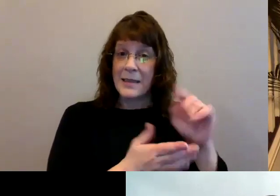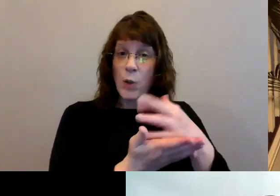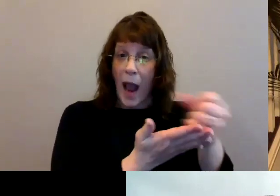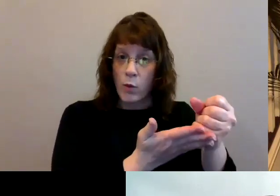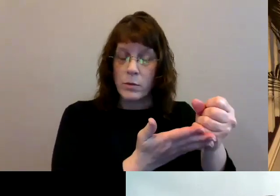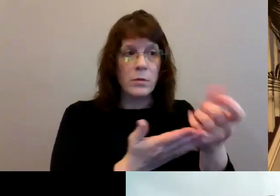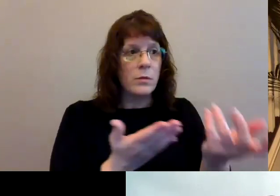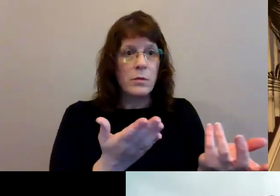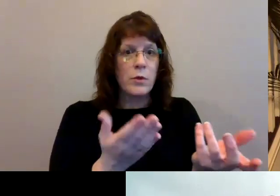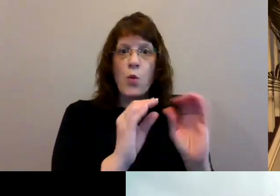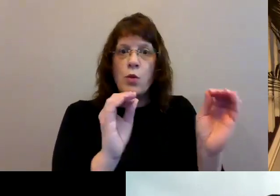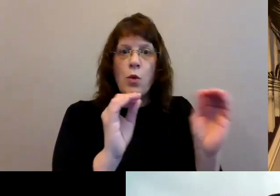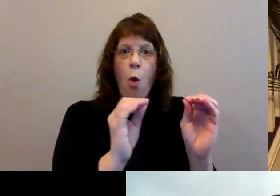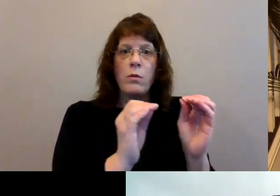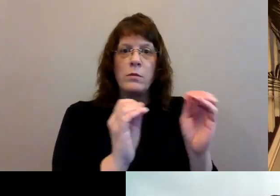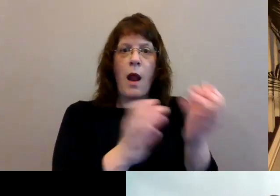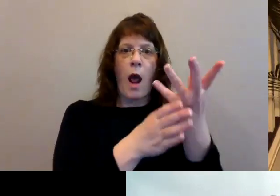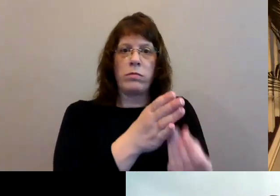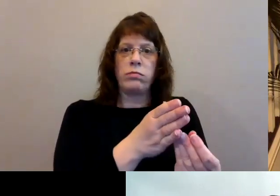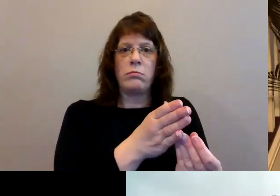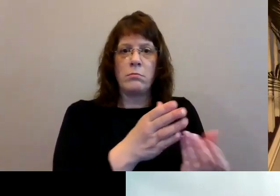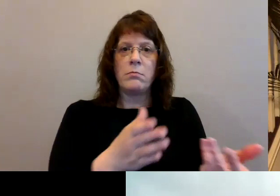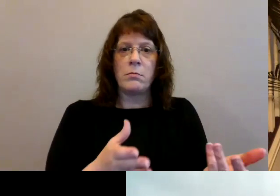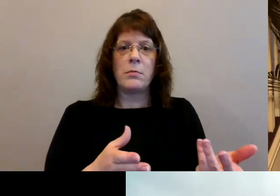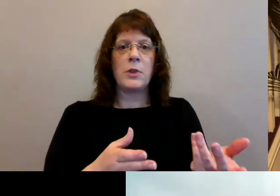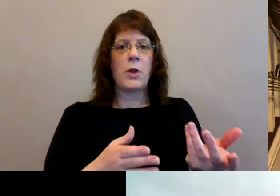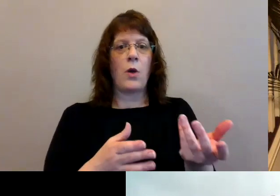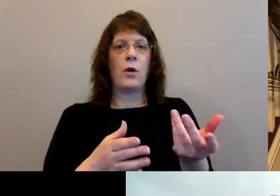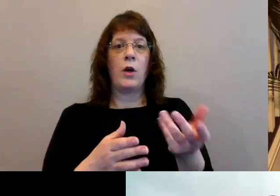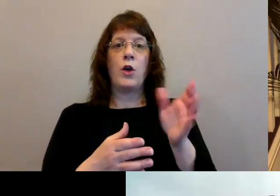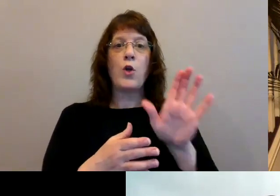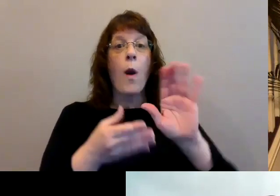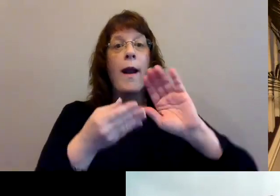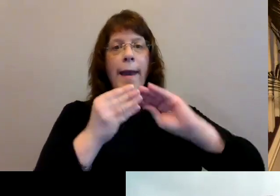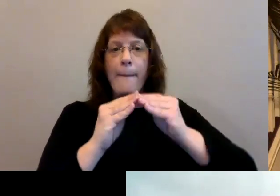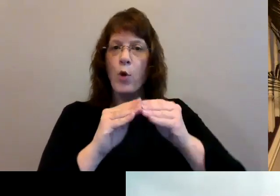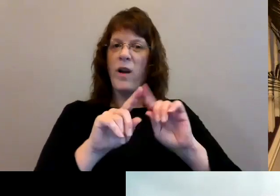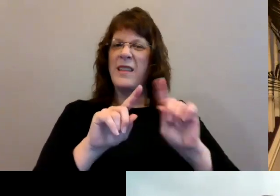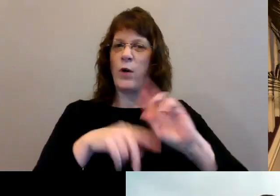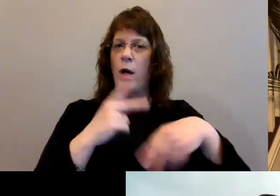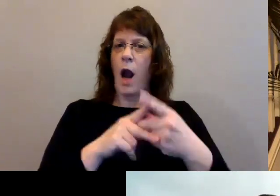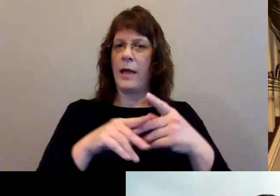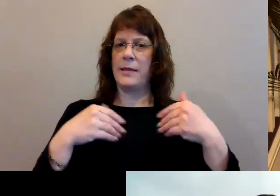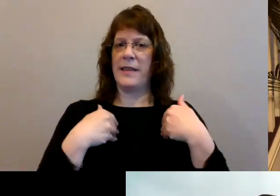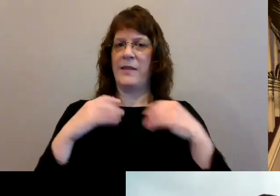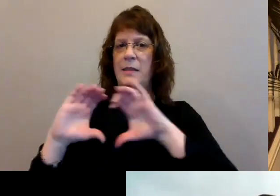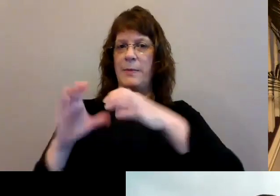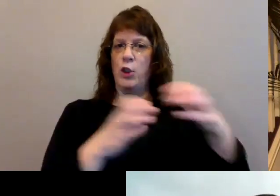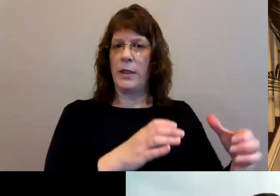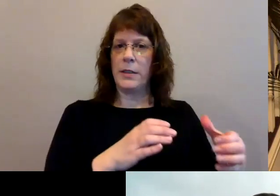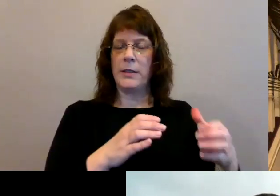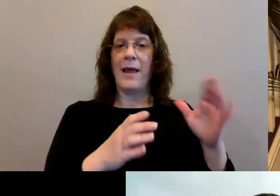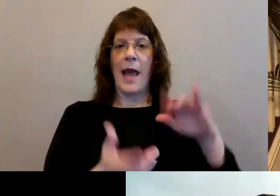species, right? And so like so you're dropping your number of species, which is oftentimes the metric or